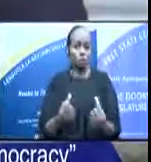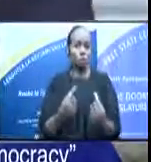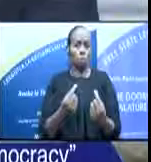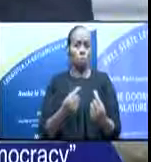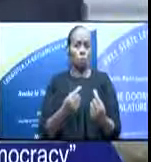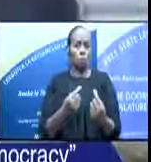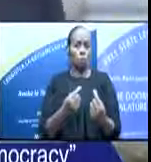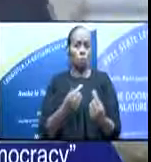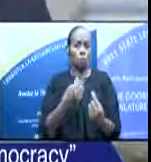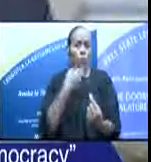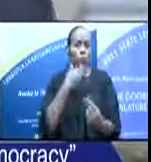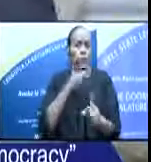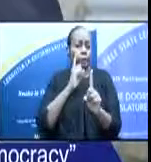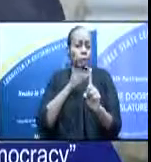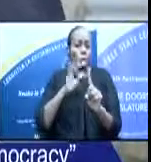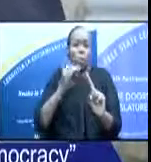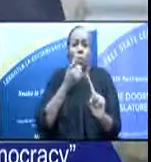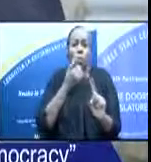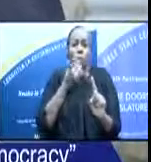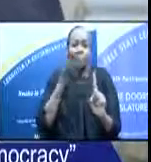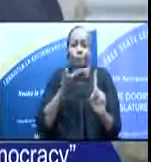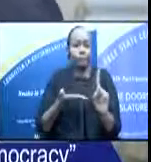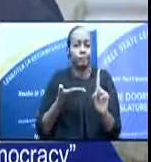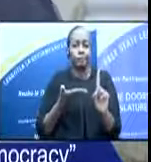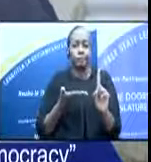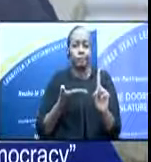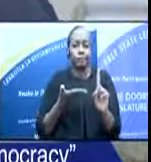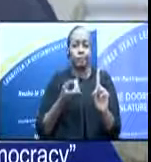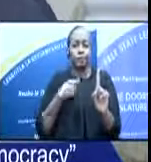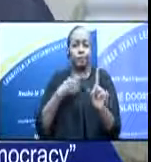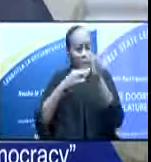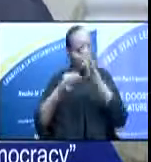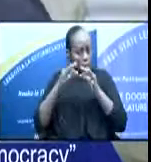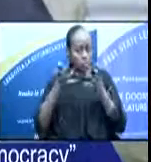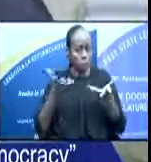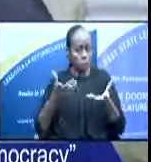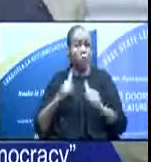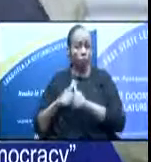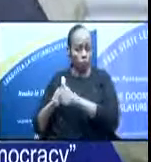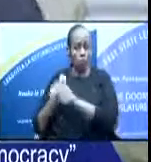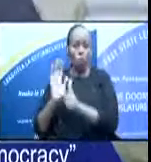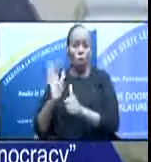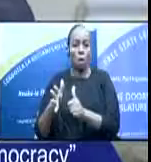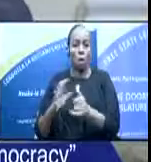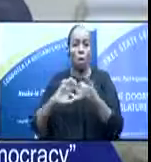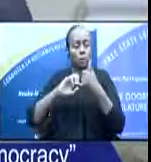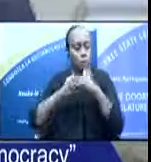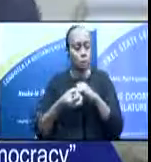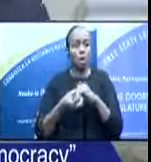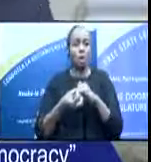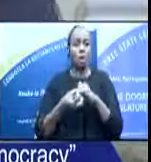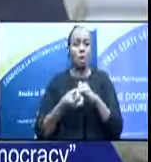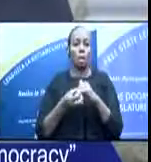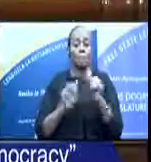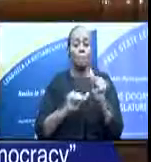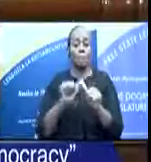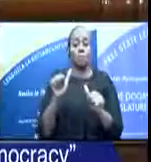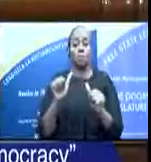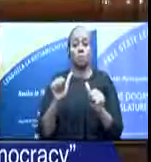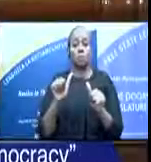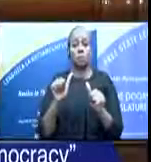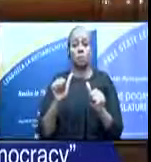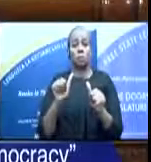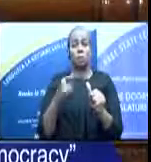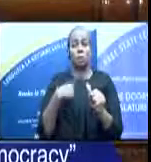Who do we raise a point of order? Just if you can tell us that, we will do that. And try our best to be. And